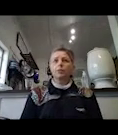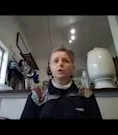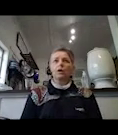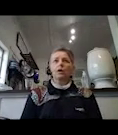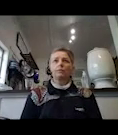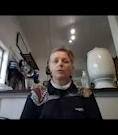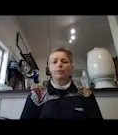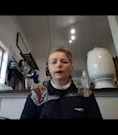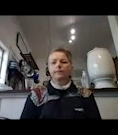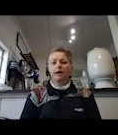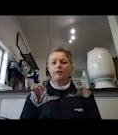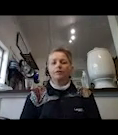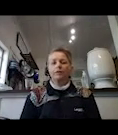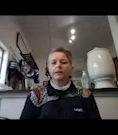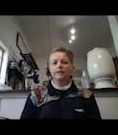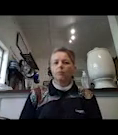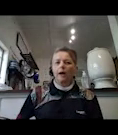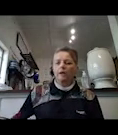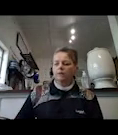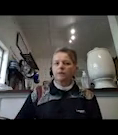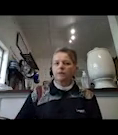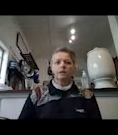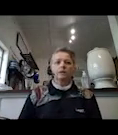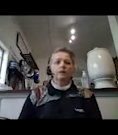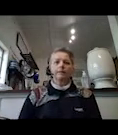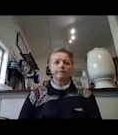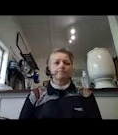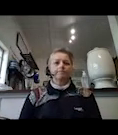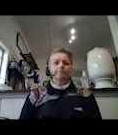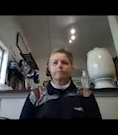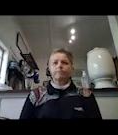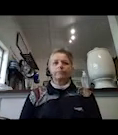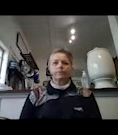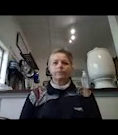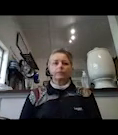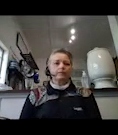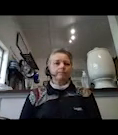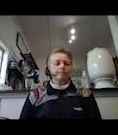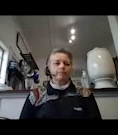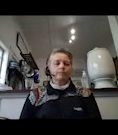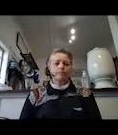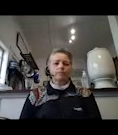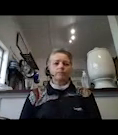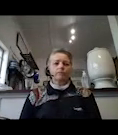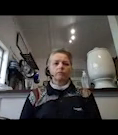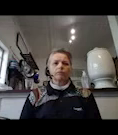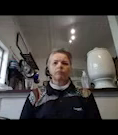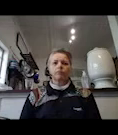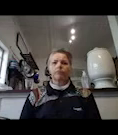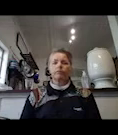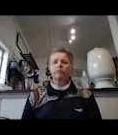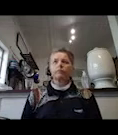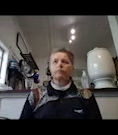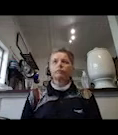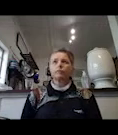get more time or perhaps to have a debt waived. Okay. So, Bridget, I've got a question here. Is